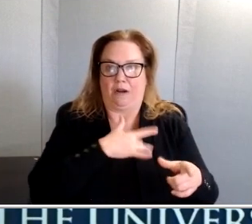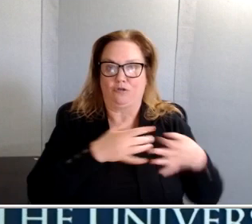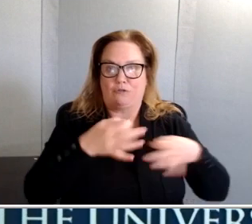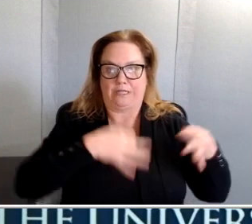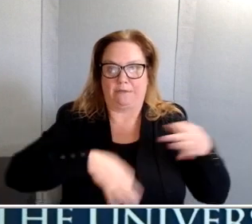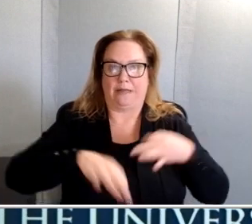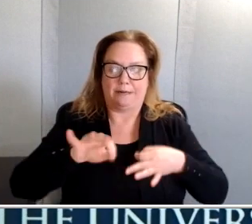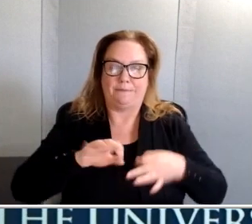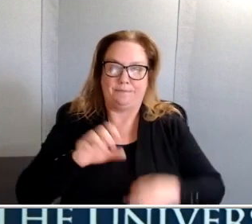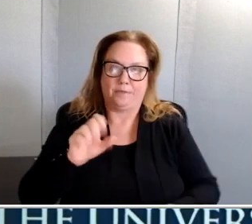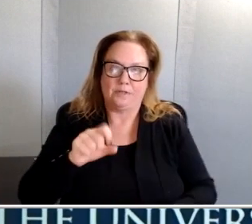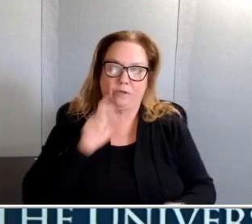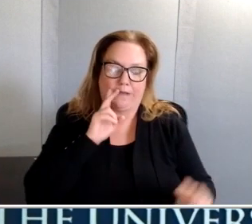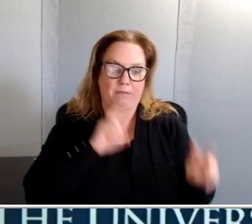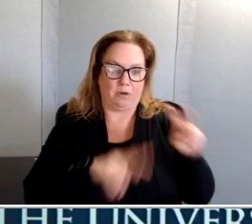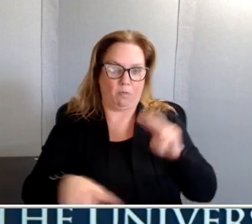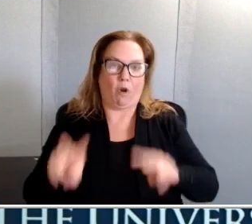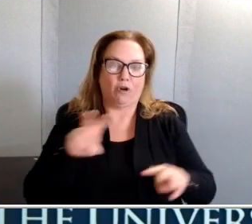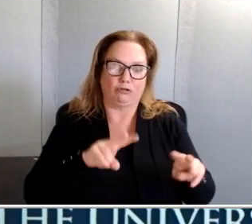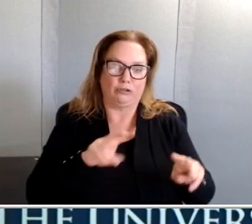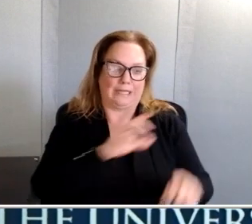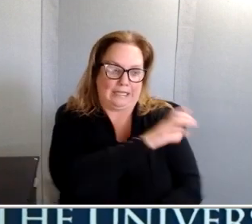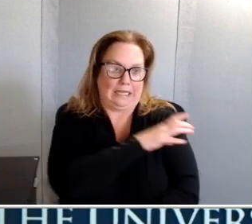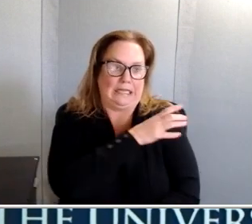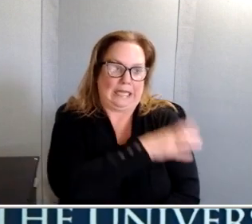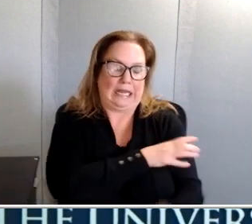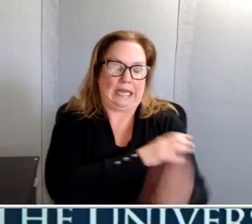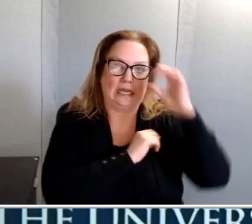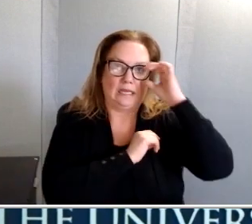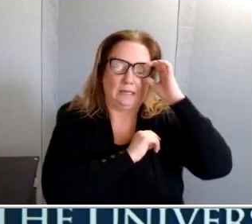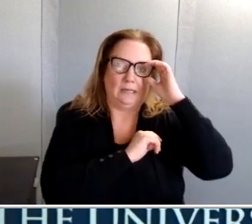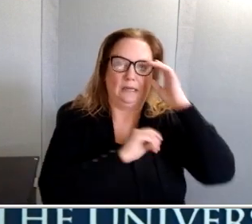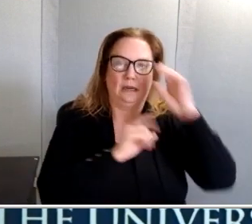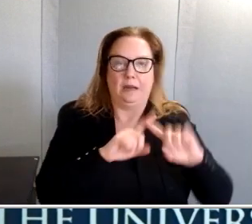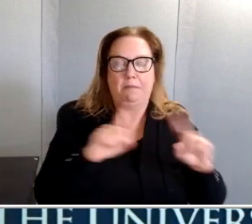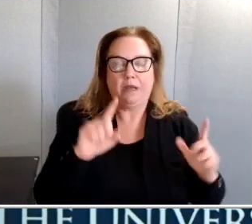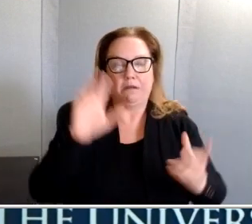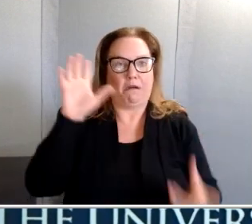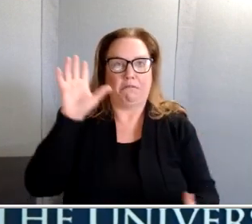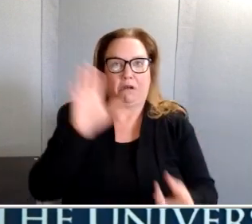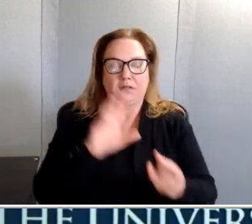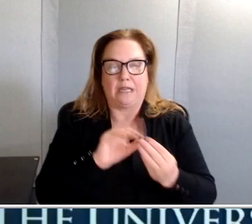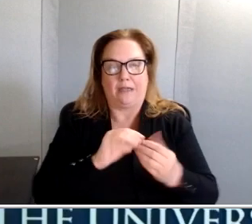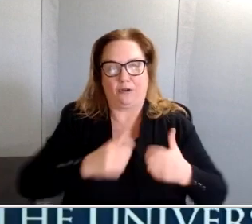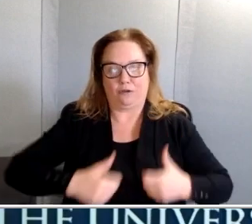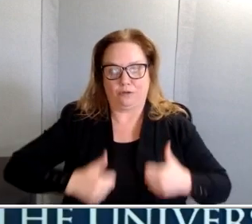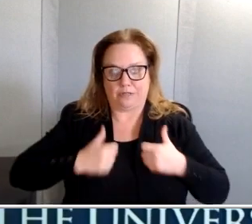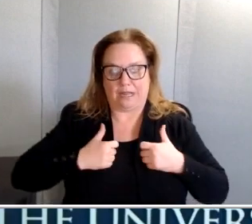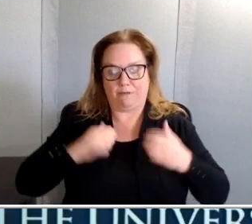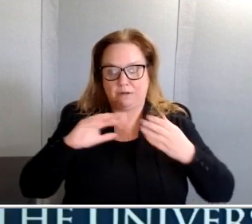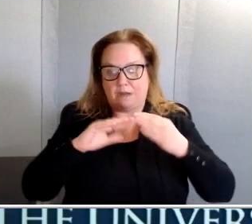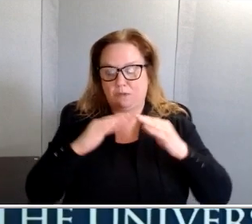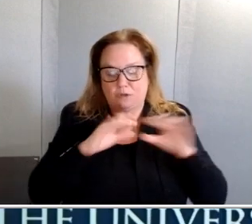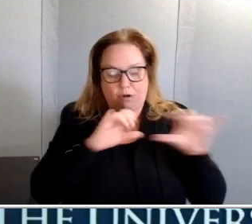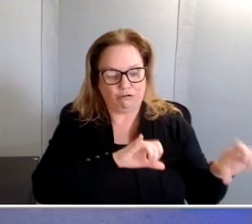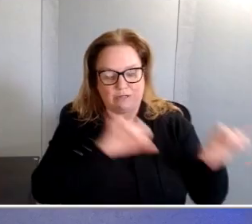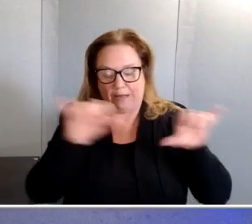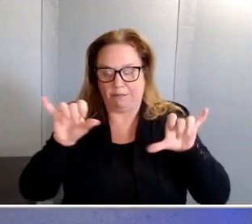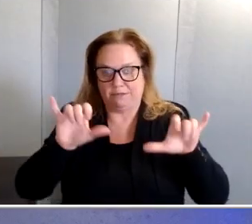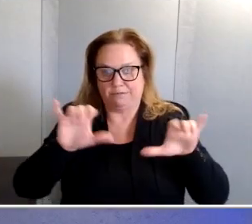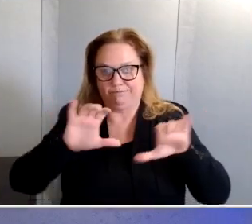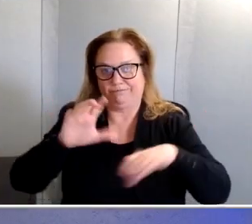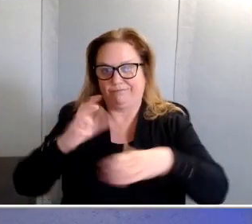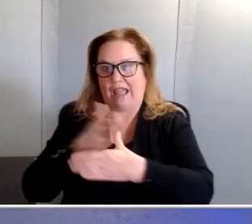So they just have to be watched, in clinic very carefully. But all in all, the survival is actually pretty similar to the average population. Well, that's